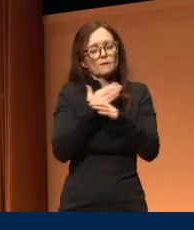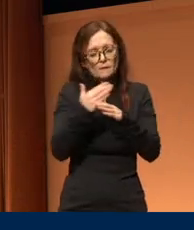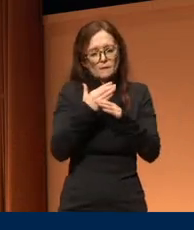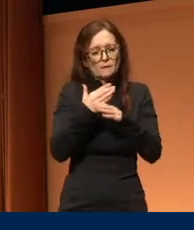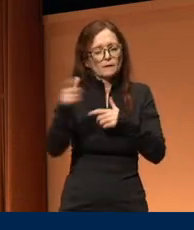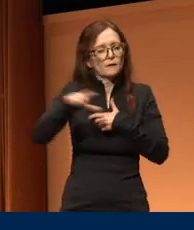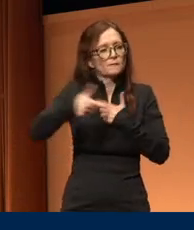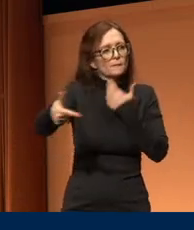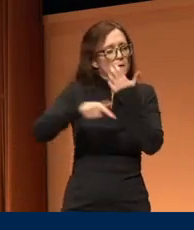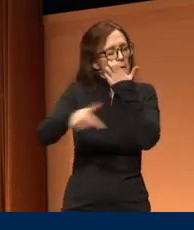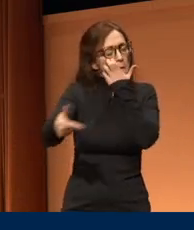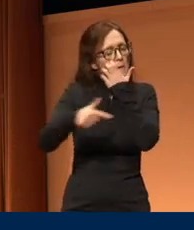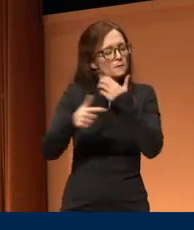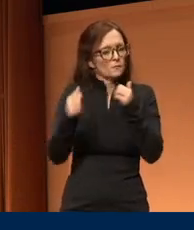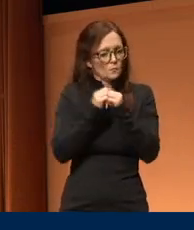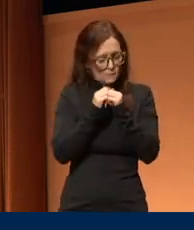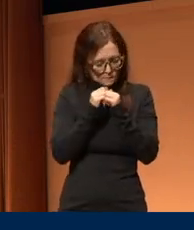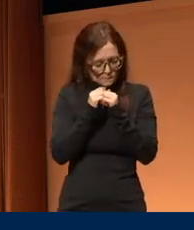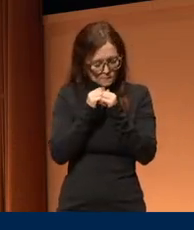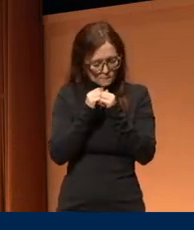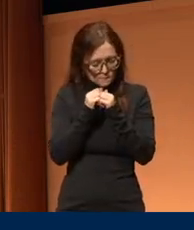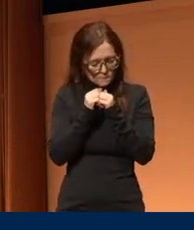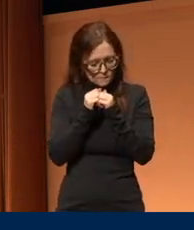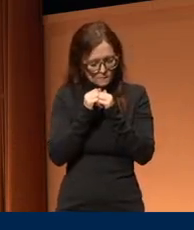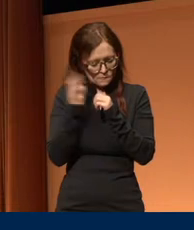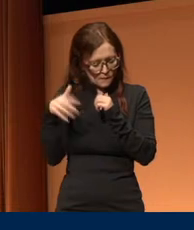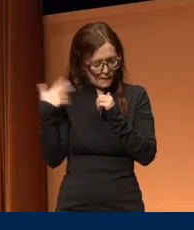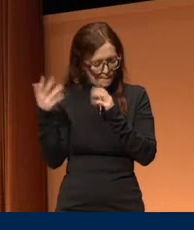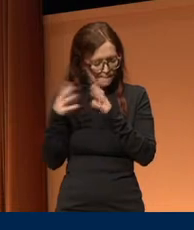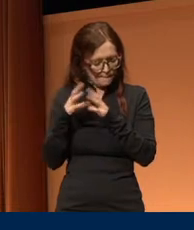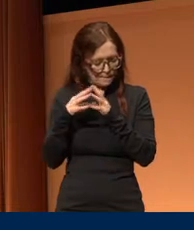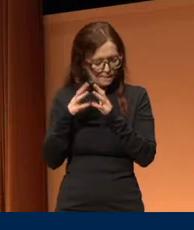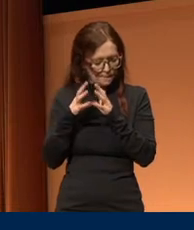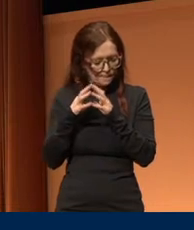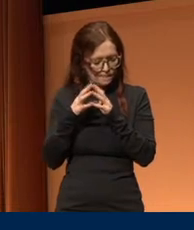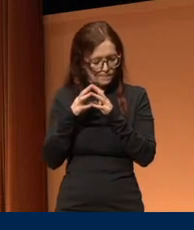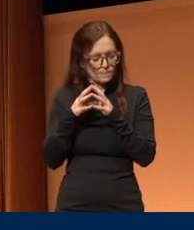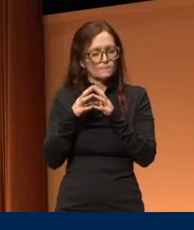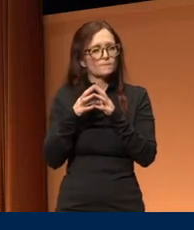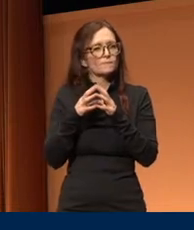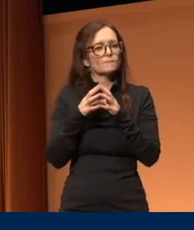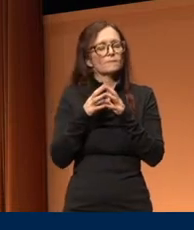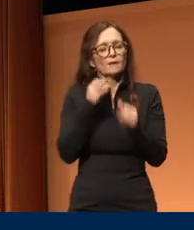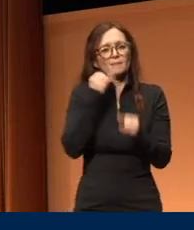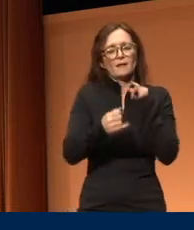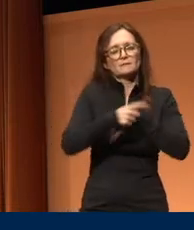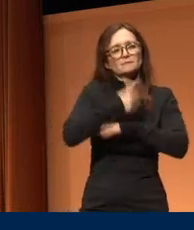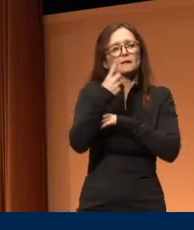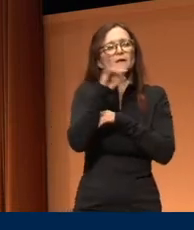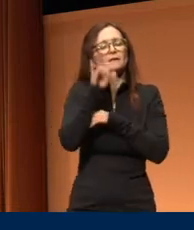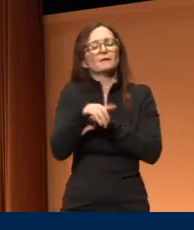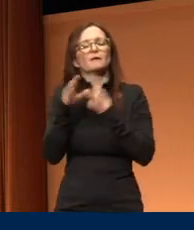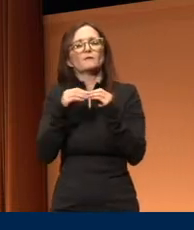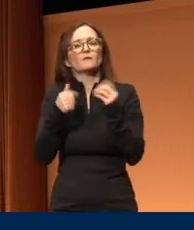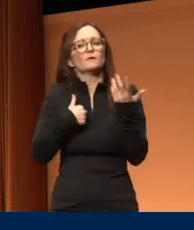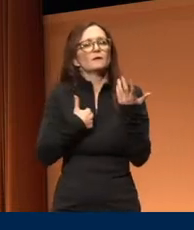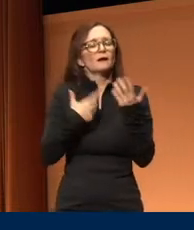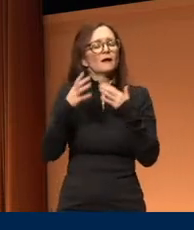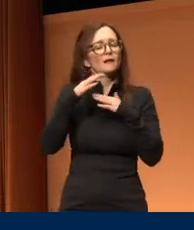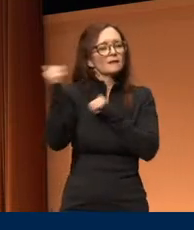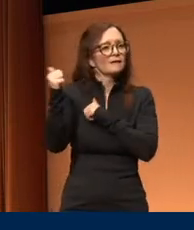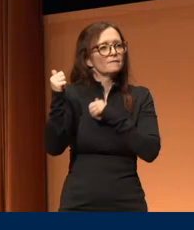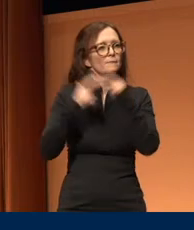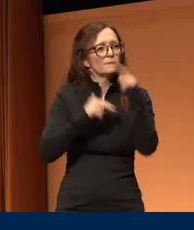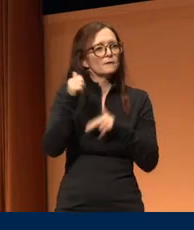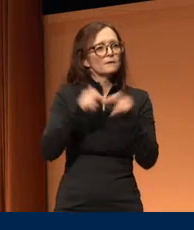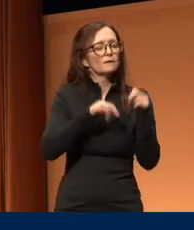had toward the end with Jules. On the last day of the fifth weekend, as I was leaving the building, I caught